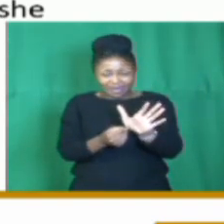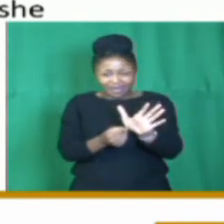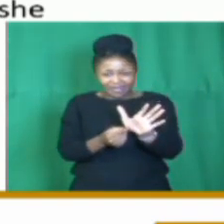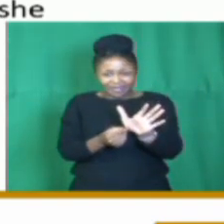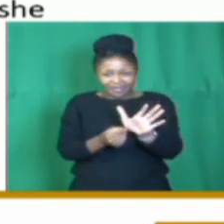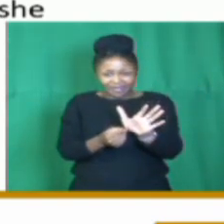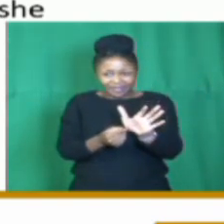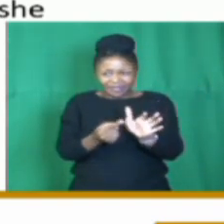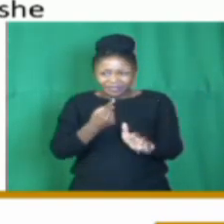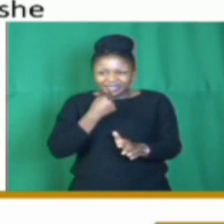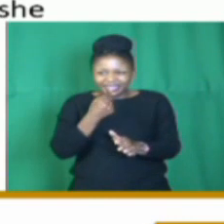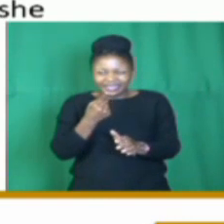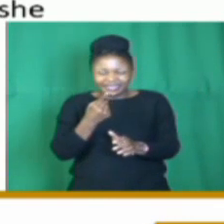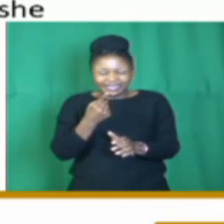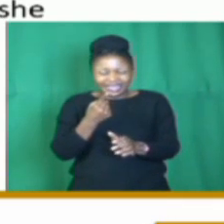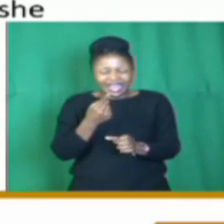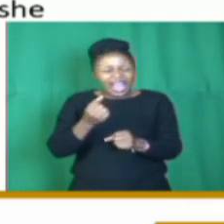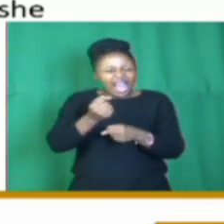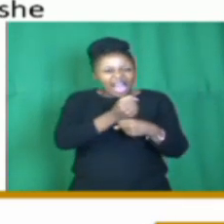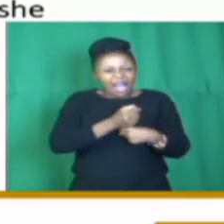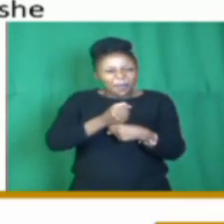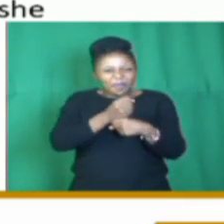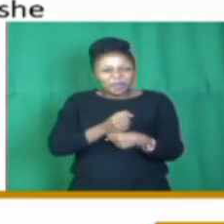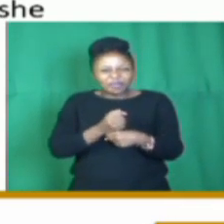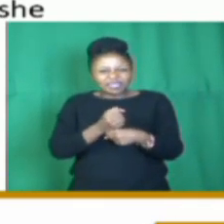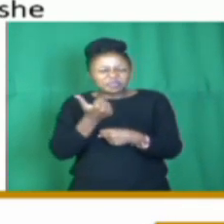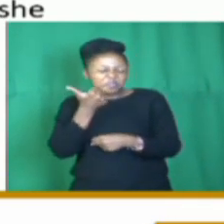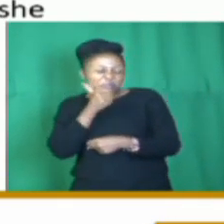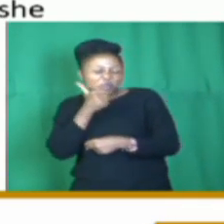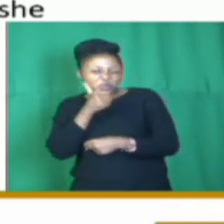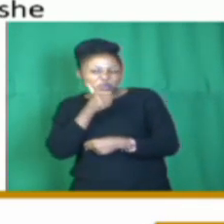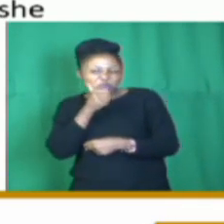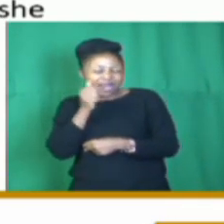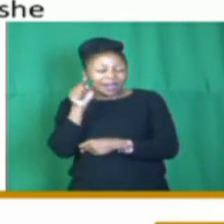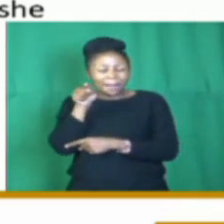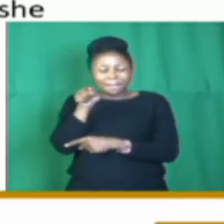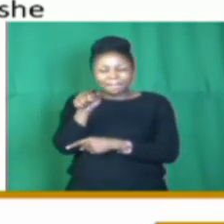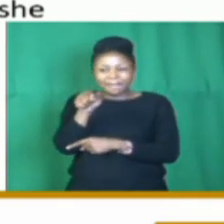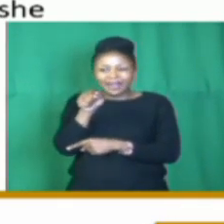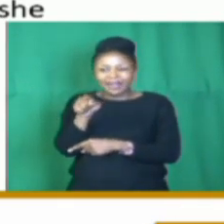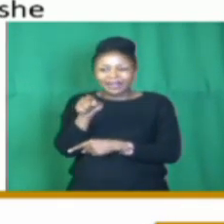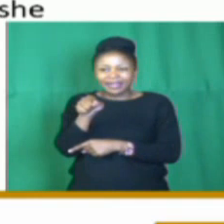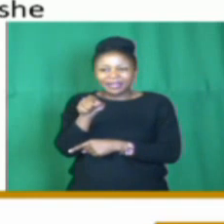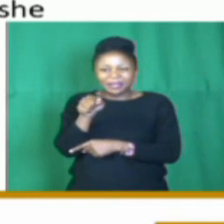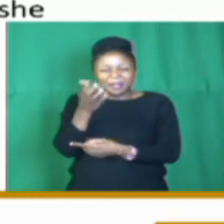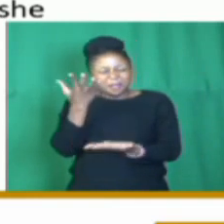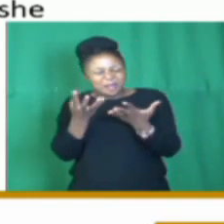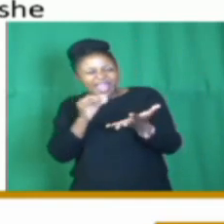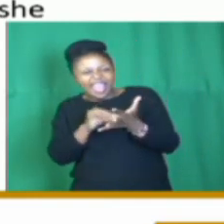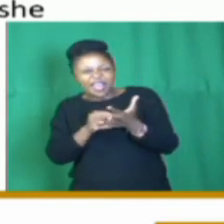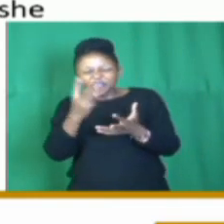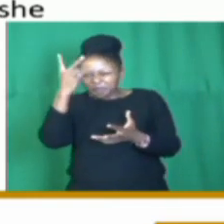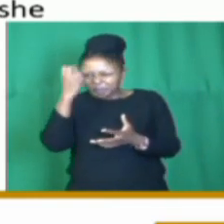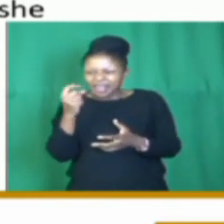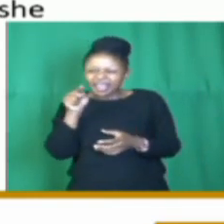Look at the way I've punctuated, because grammar is also key. A mole on her upper right lip that you